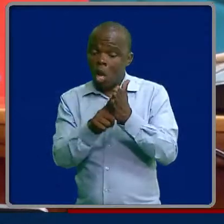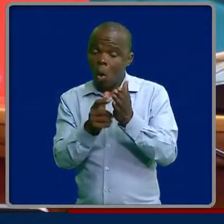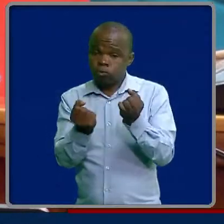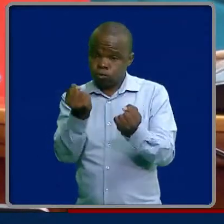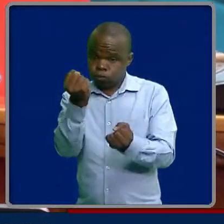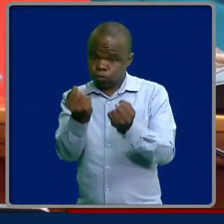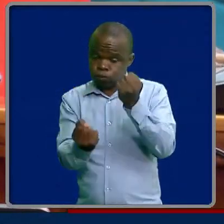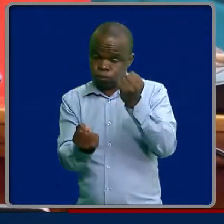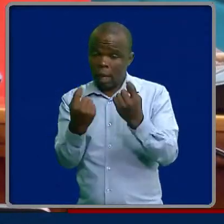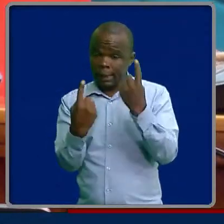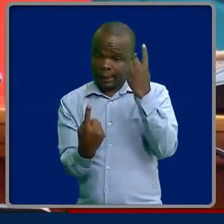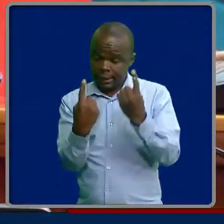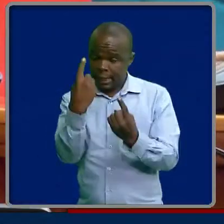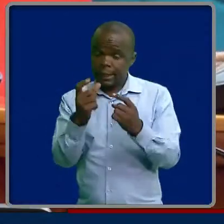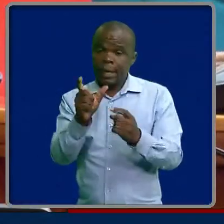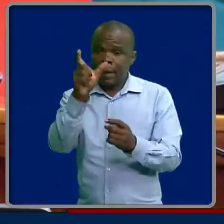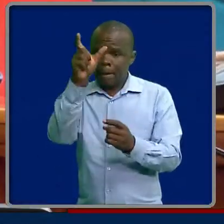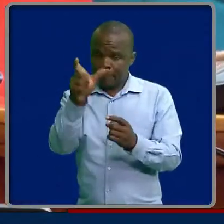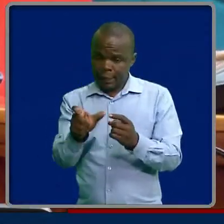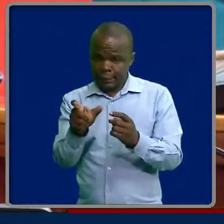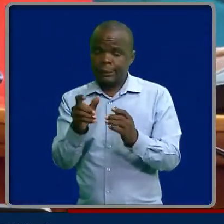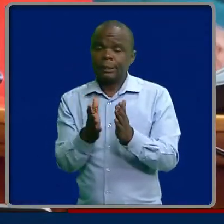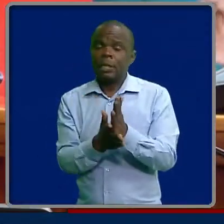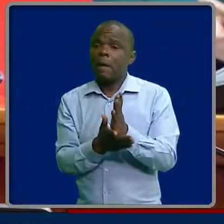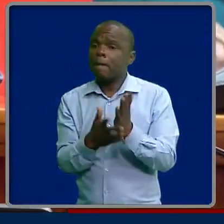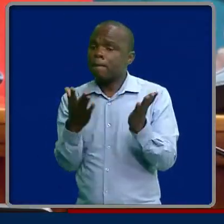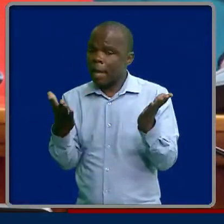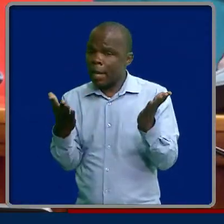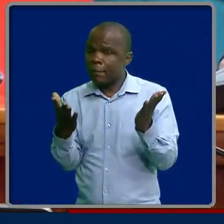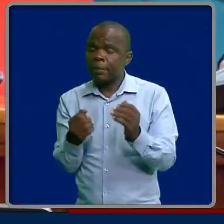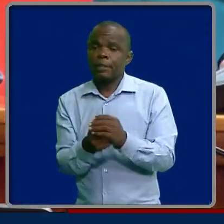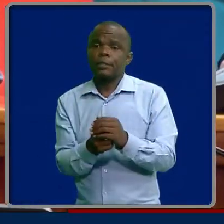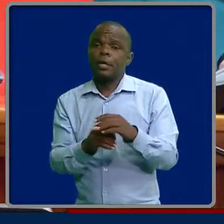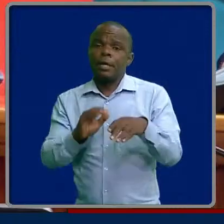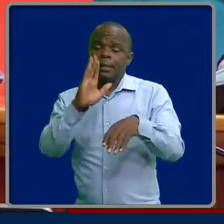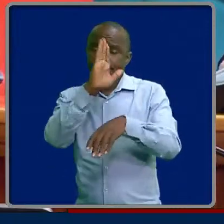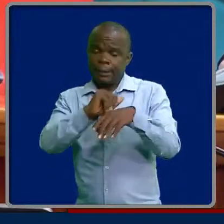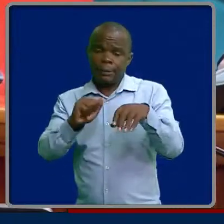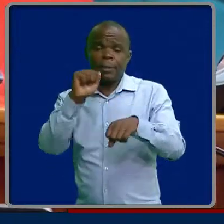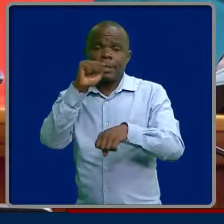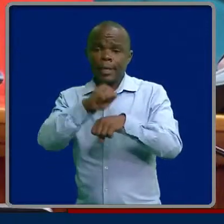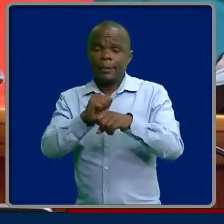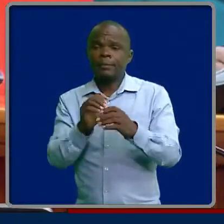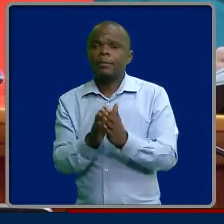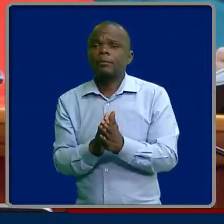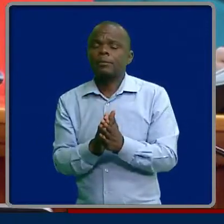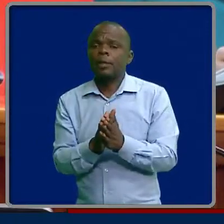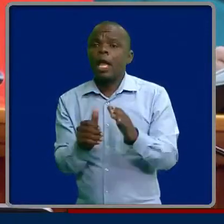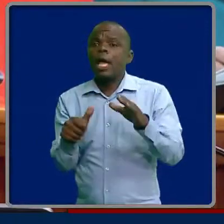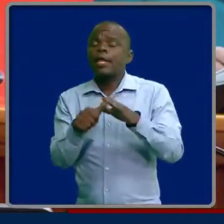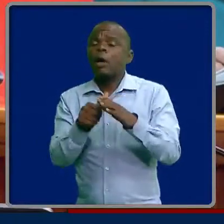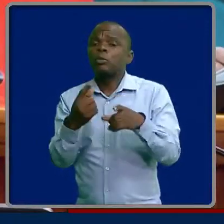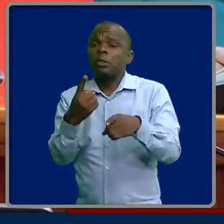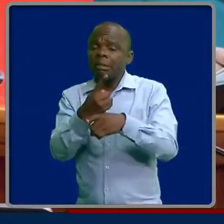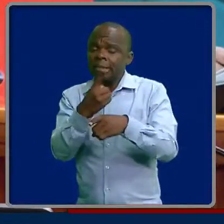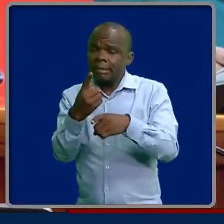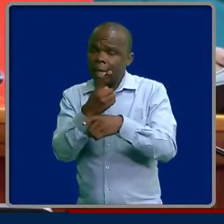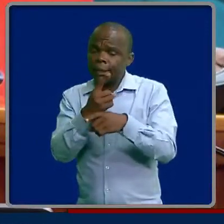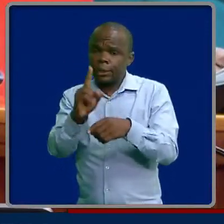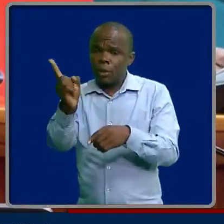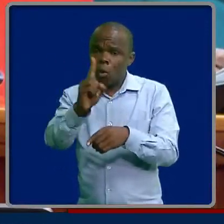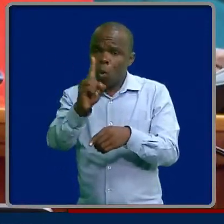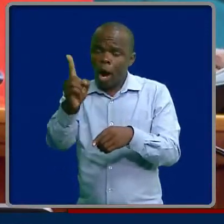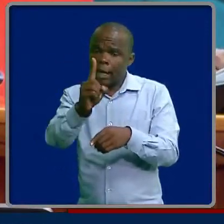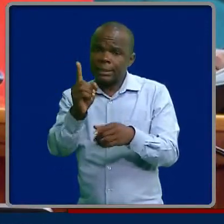legal representation. Lama matters vele onke atawudilishwa nawo but mhlawumbe